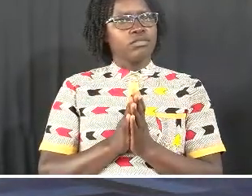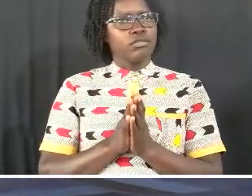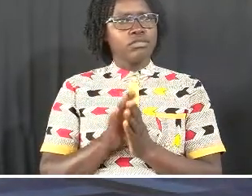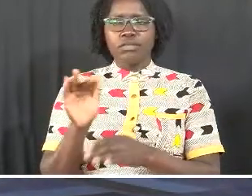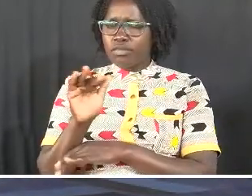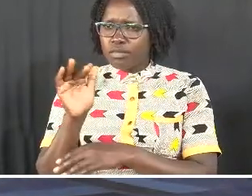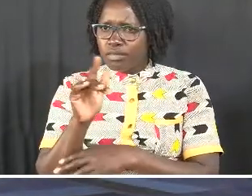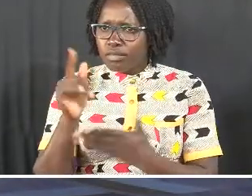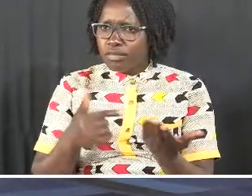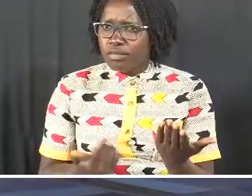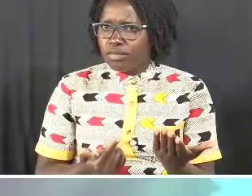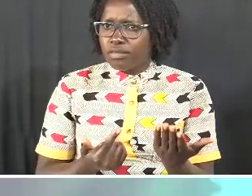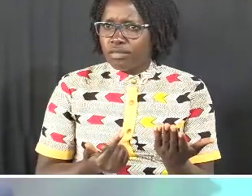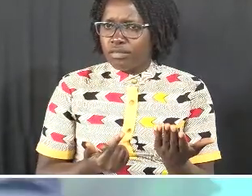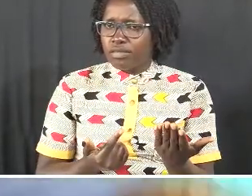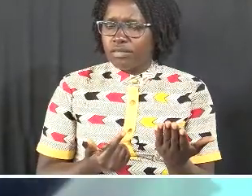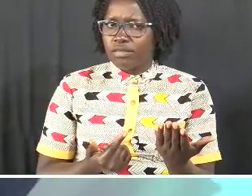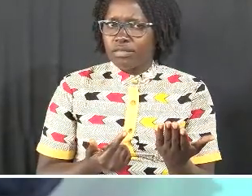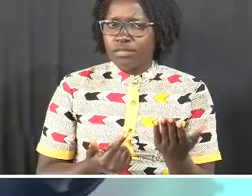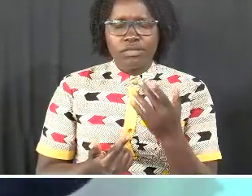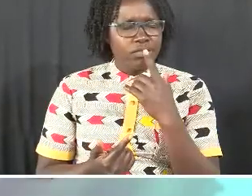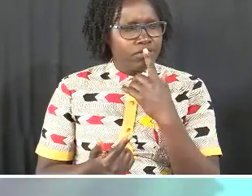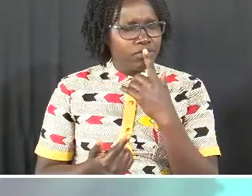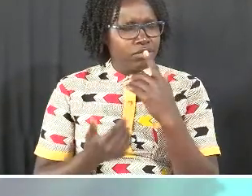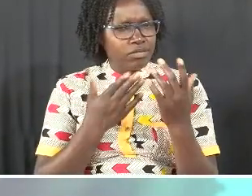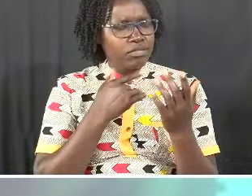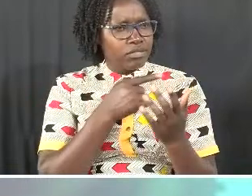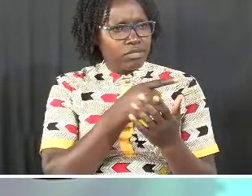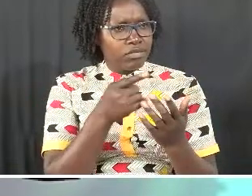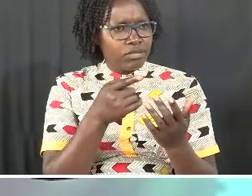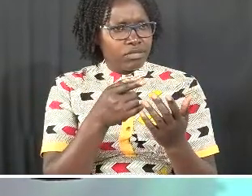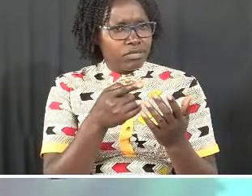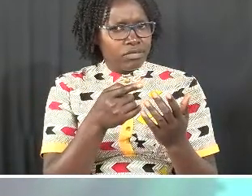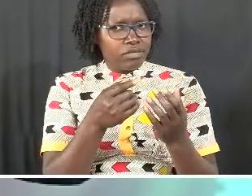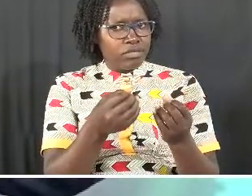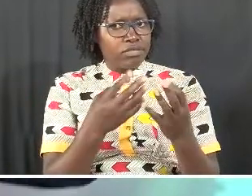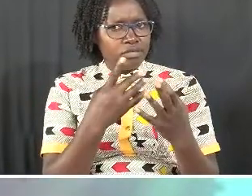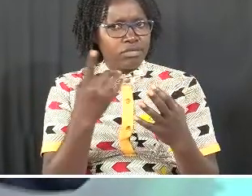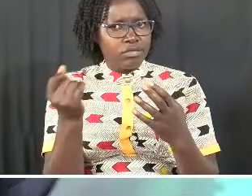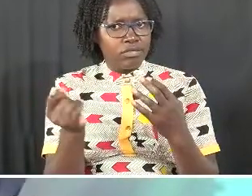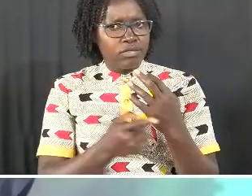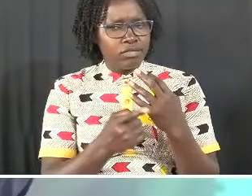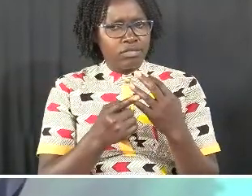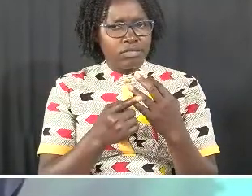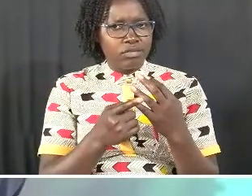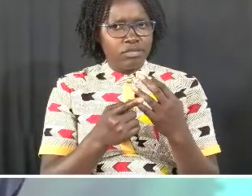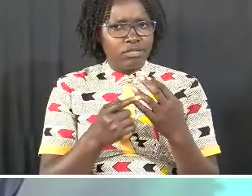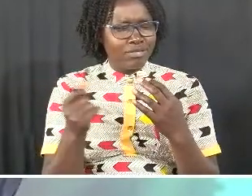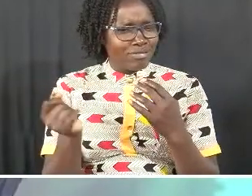Tell us what it is. I want you to give me your month's, 1 month's salary, all of it.